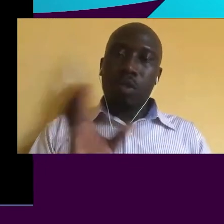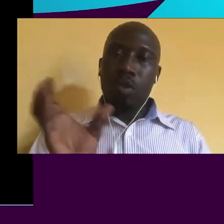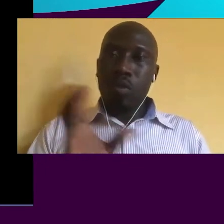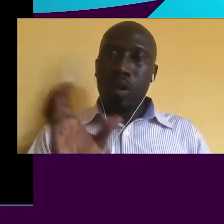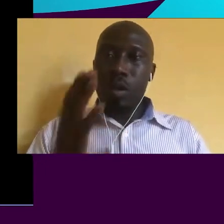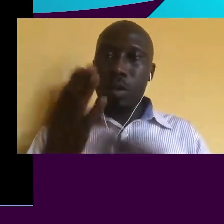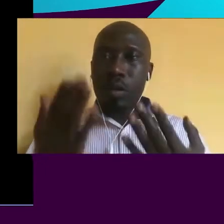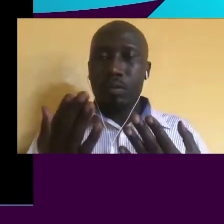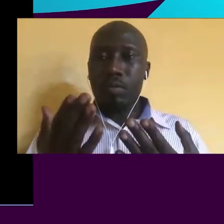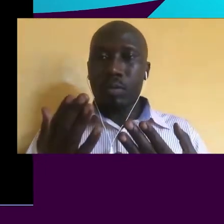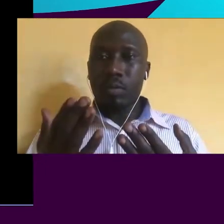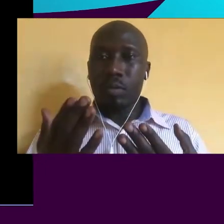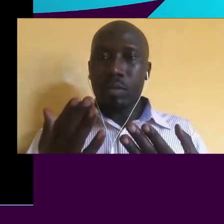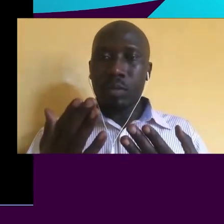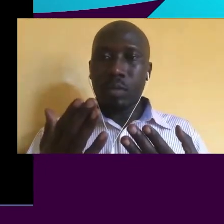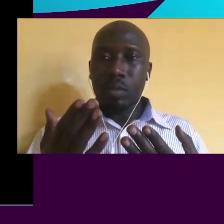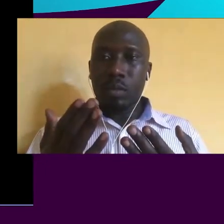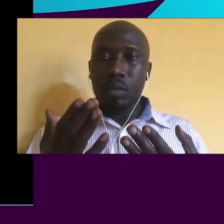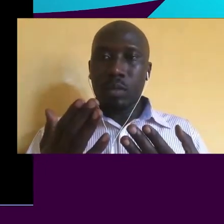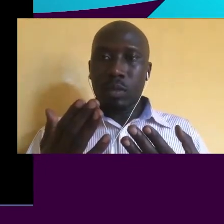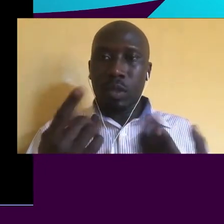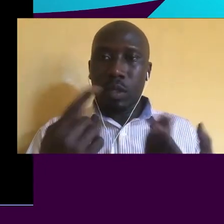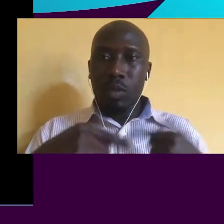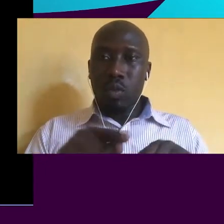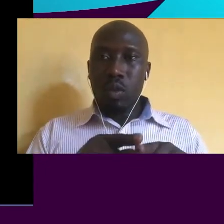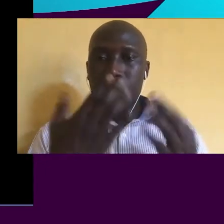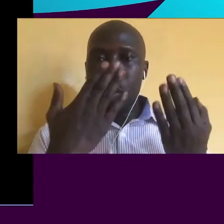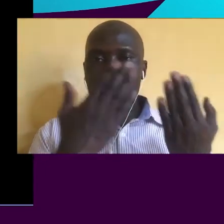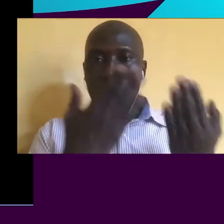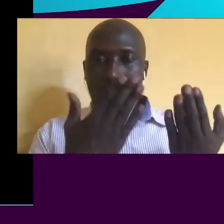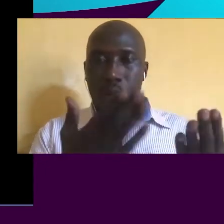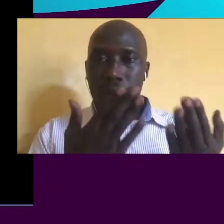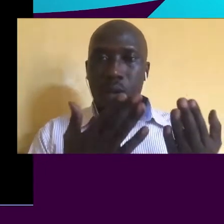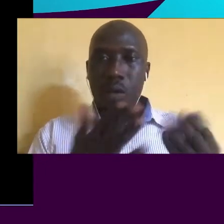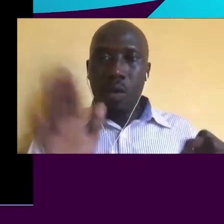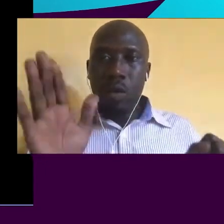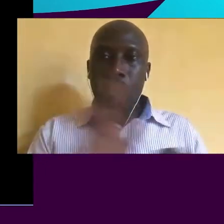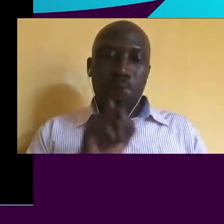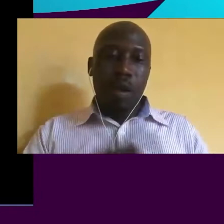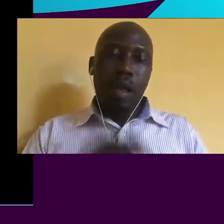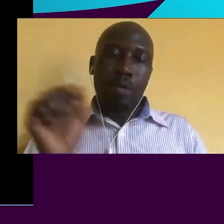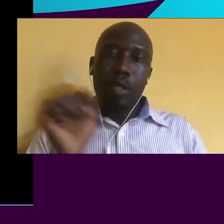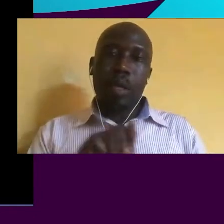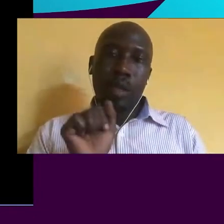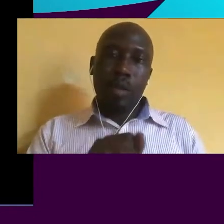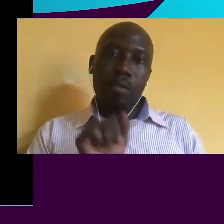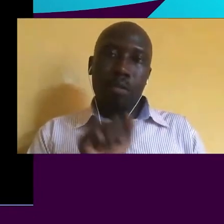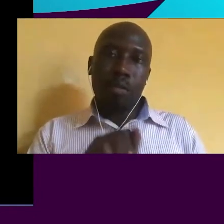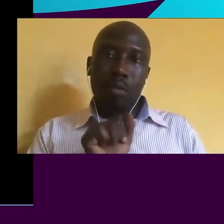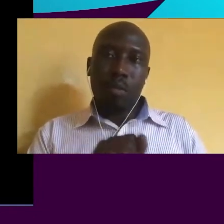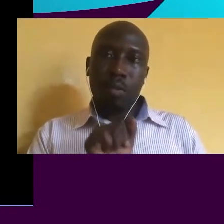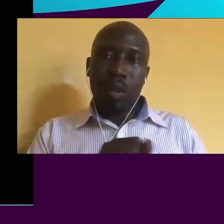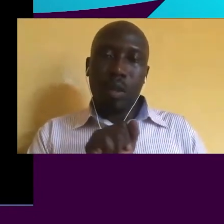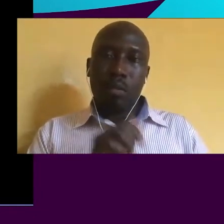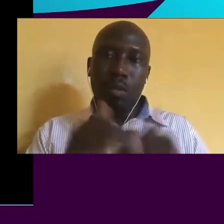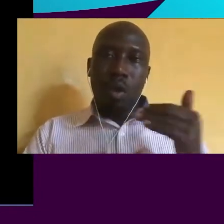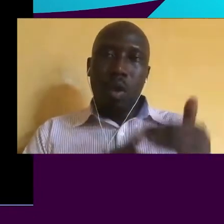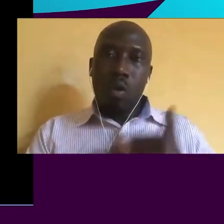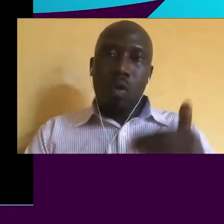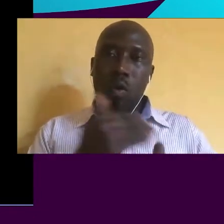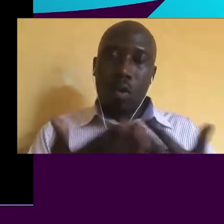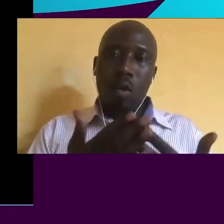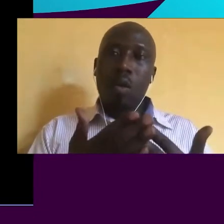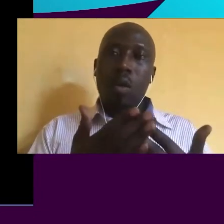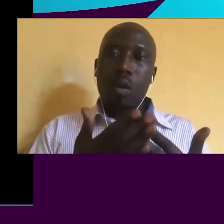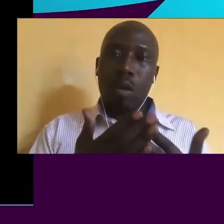set. And we have a full-time staff that is always doing and